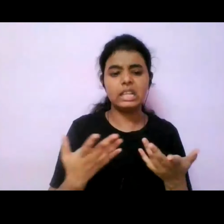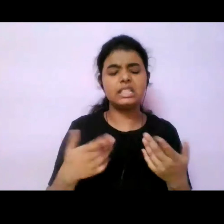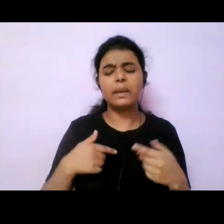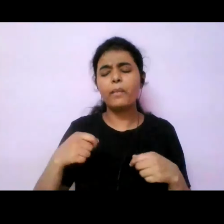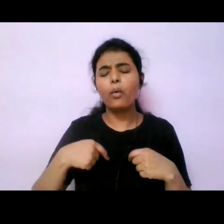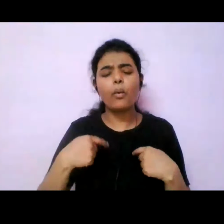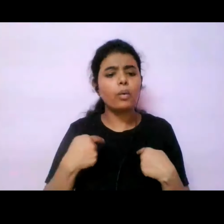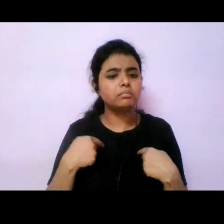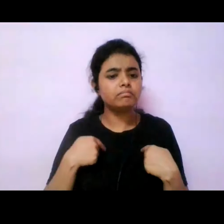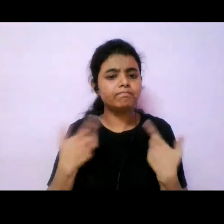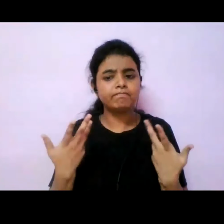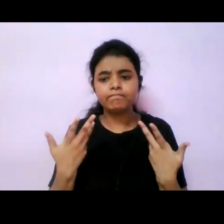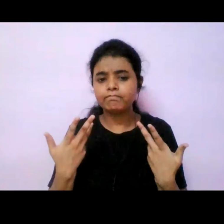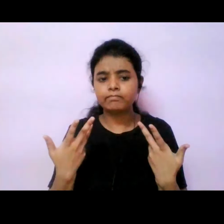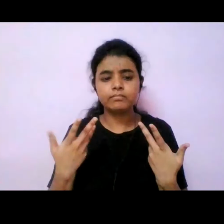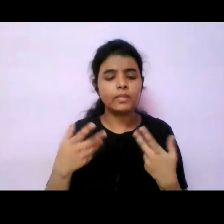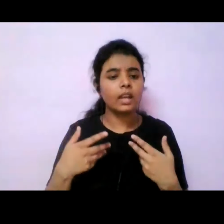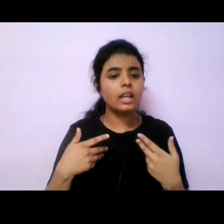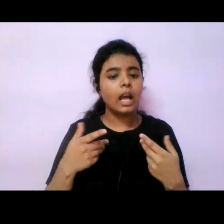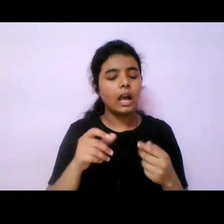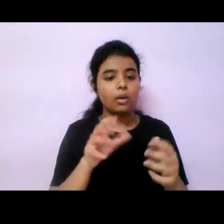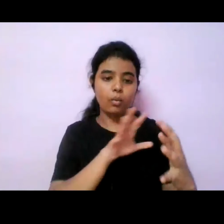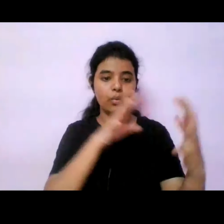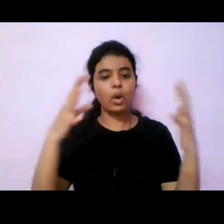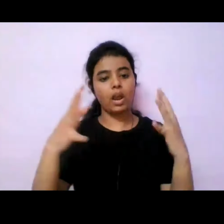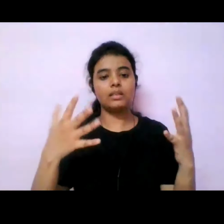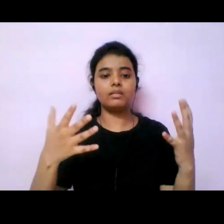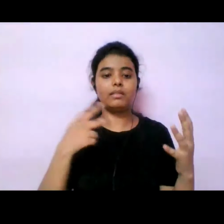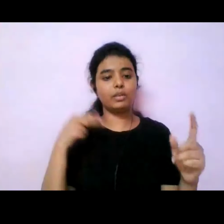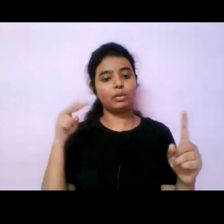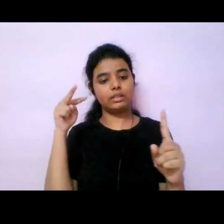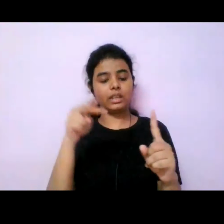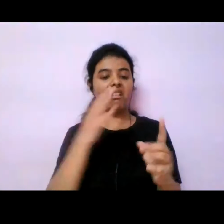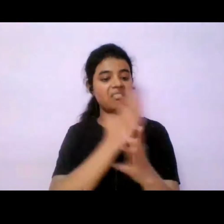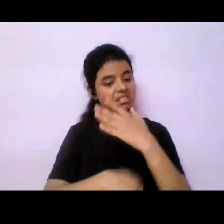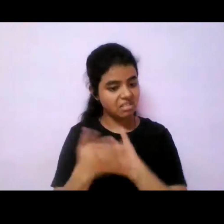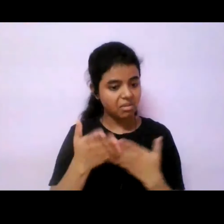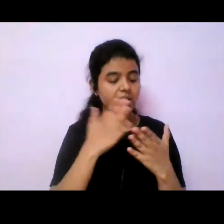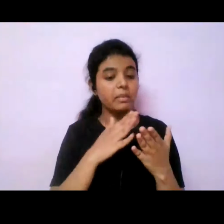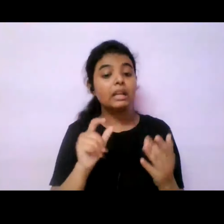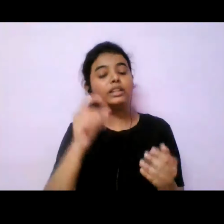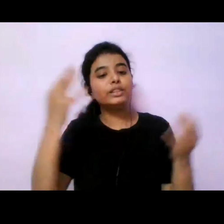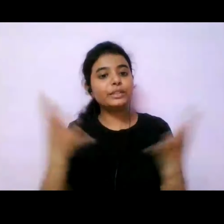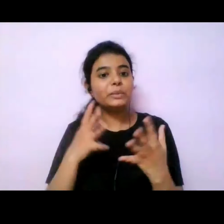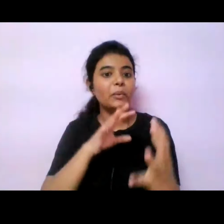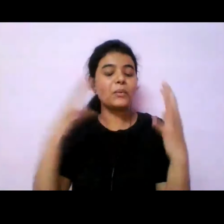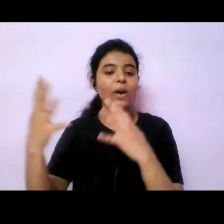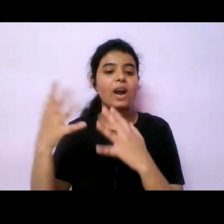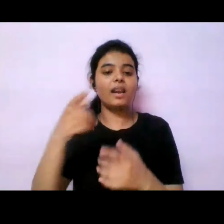opening for the emergence of another world, which seems to be a more accommodating and democratic